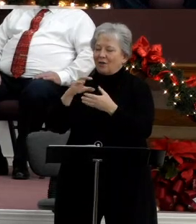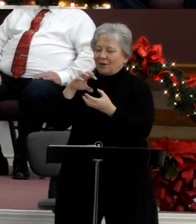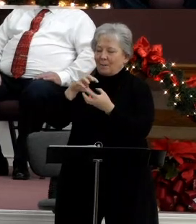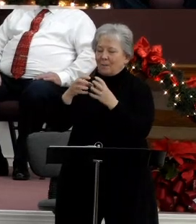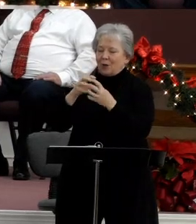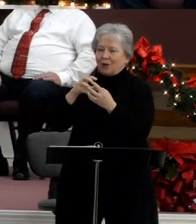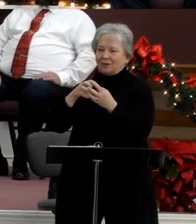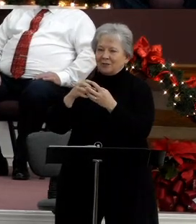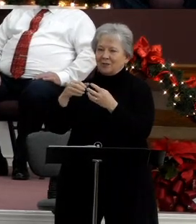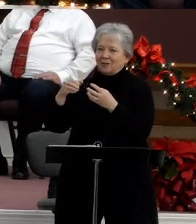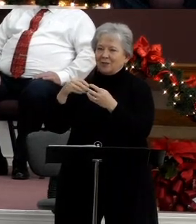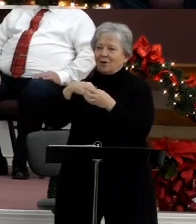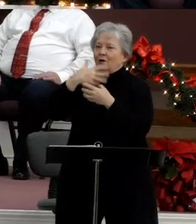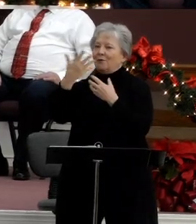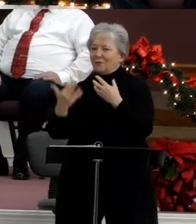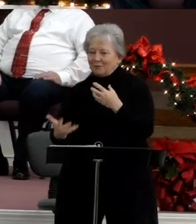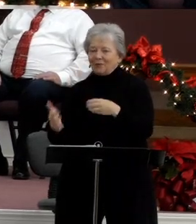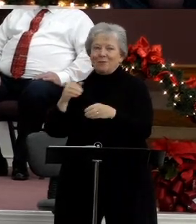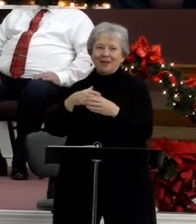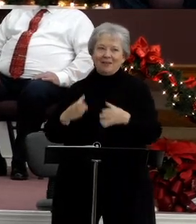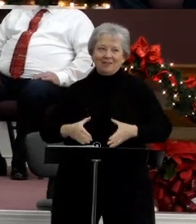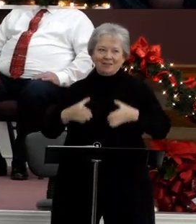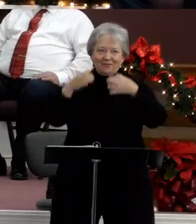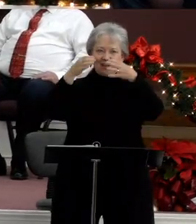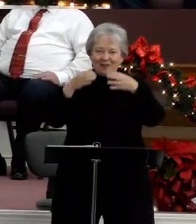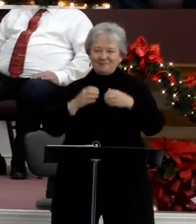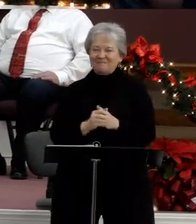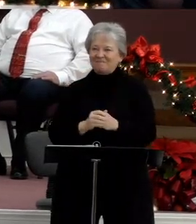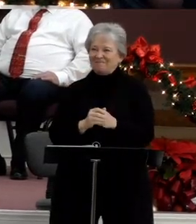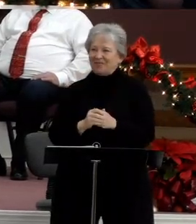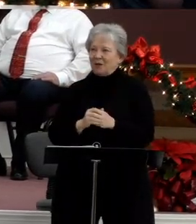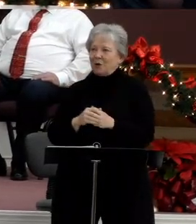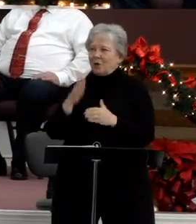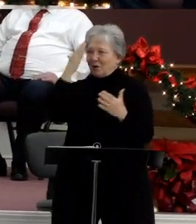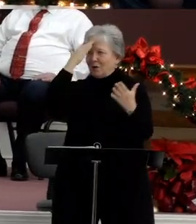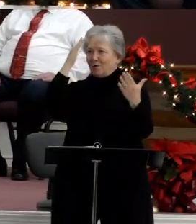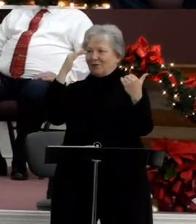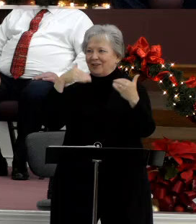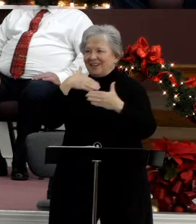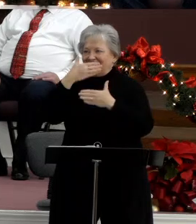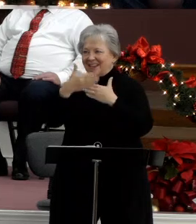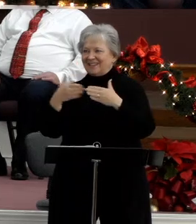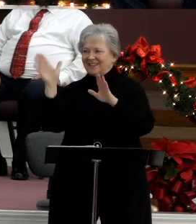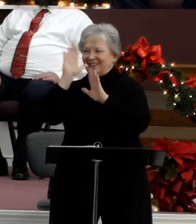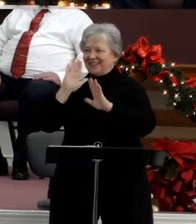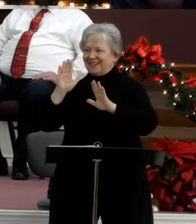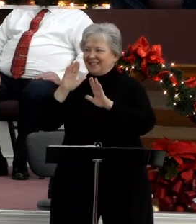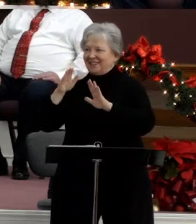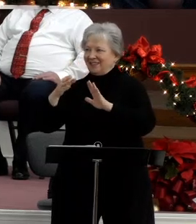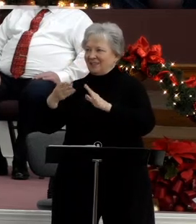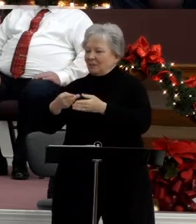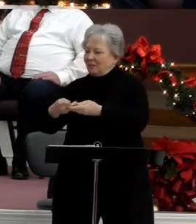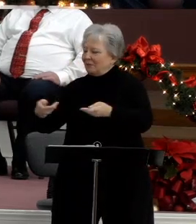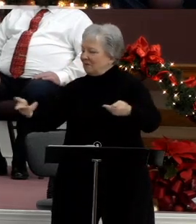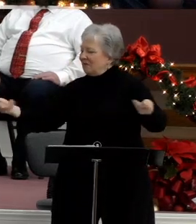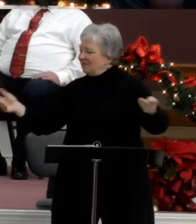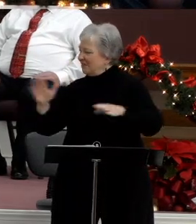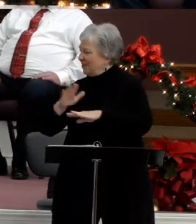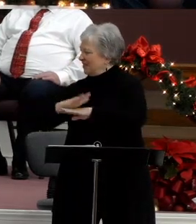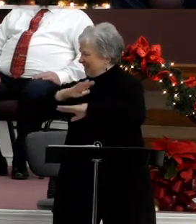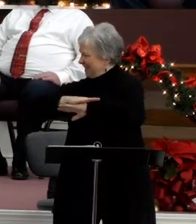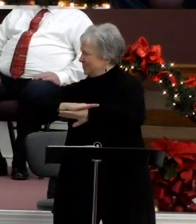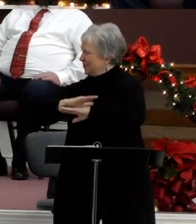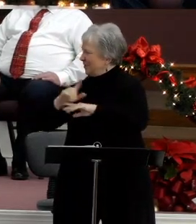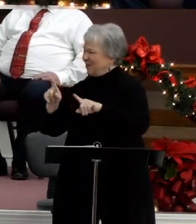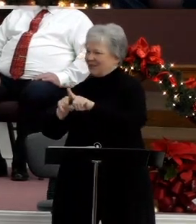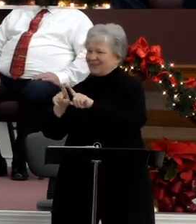vial overflowing. So hopefully by next Sunday, maybe they'll be laying on the Lord's Supper table here, because there won't be room